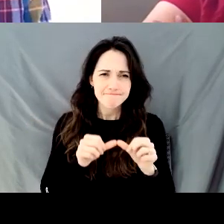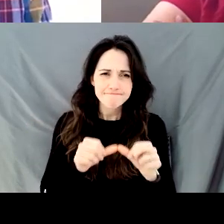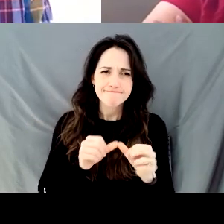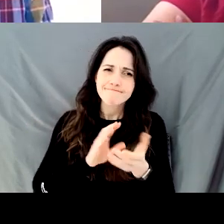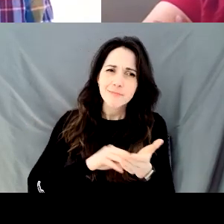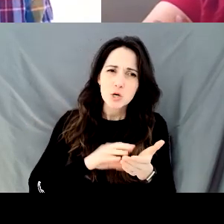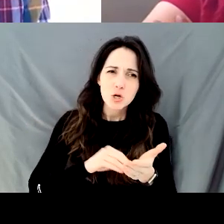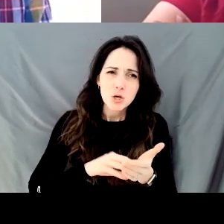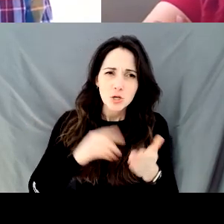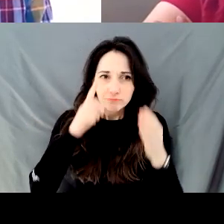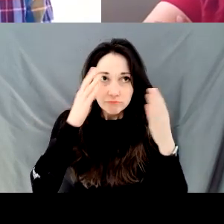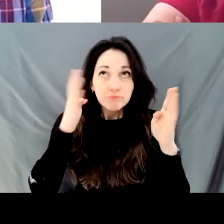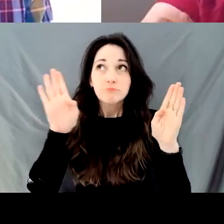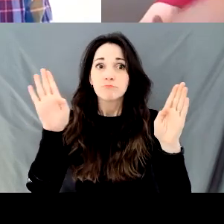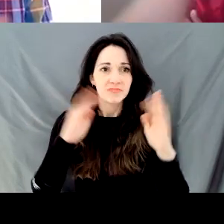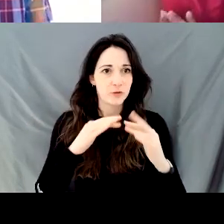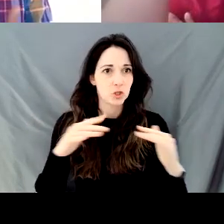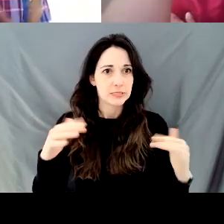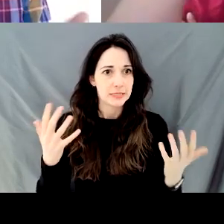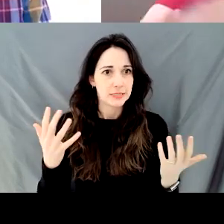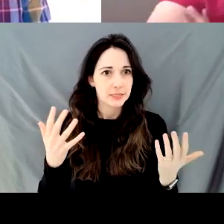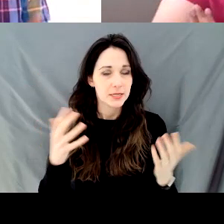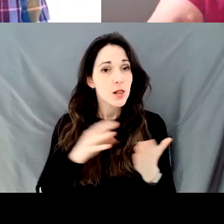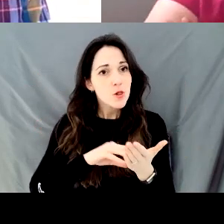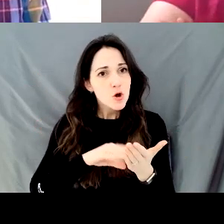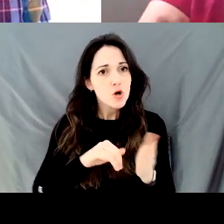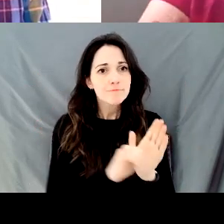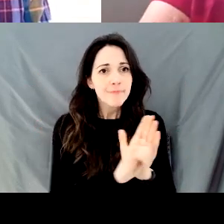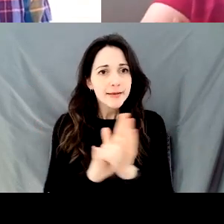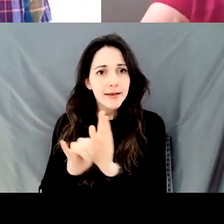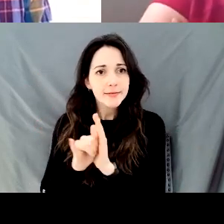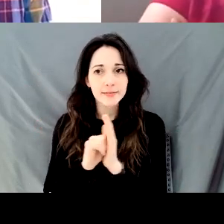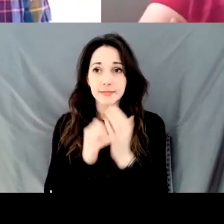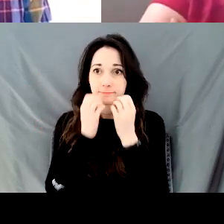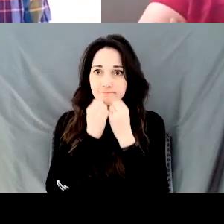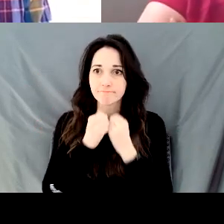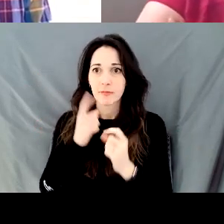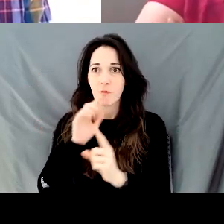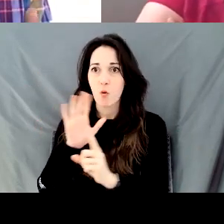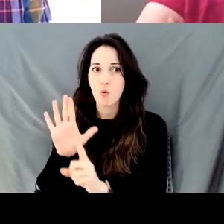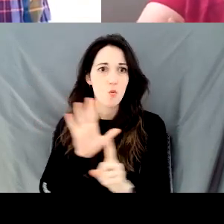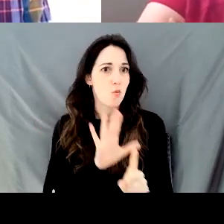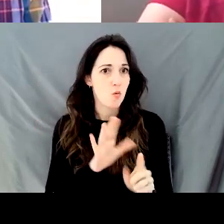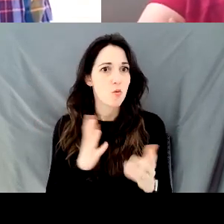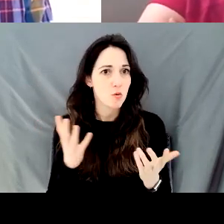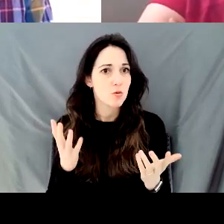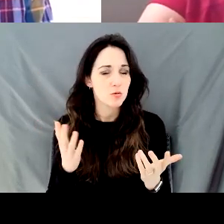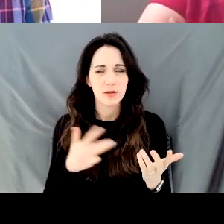broadly, or specifically around identities that are near and dear to you that you feel are